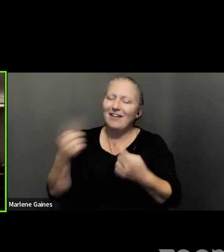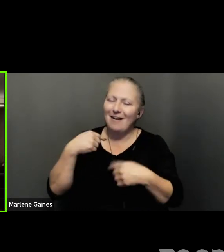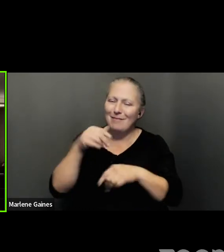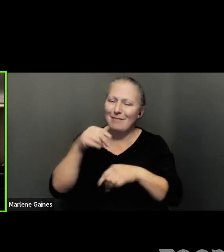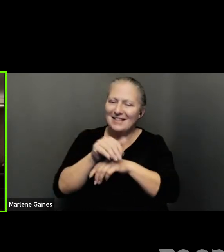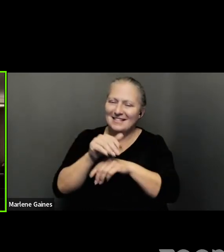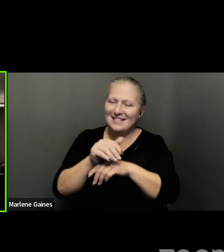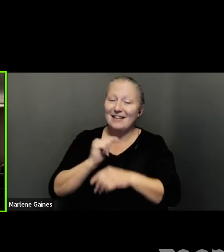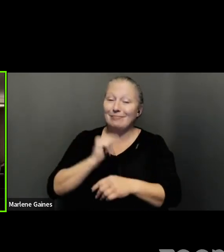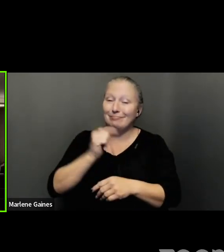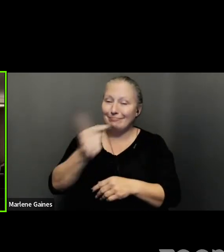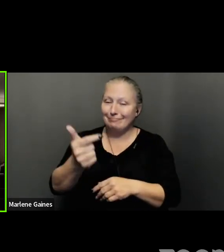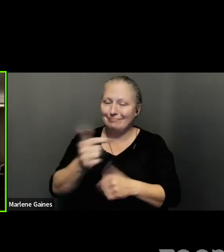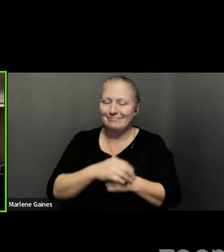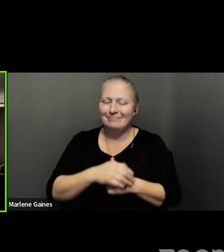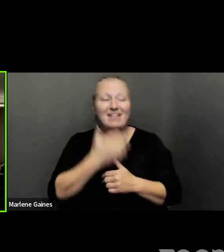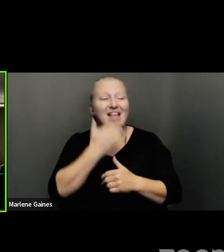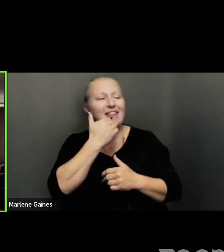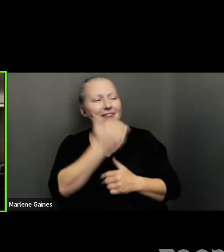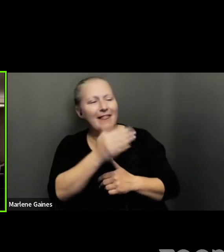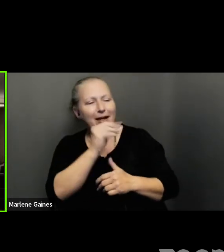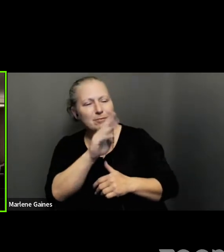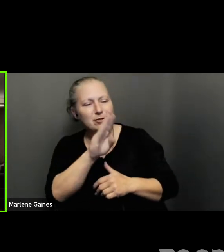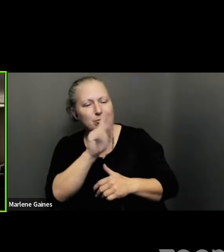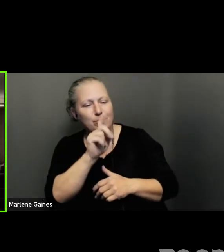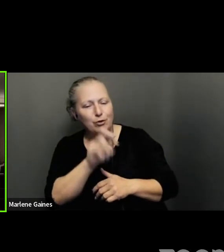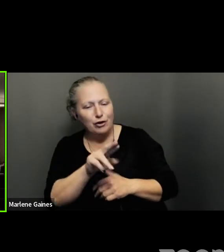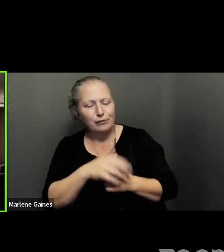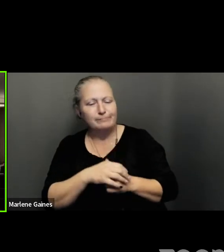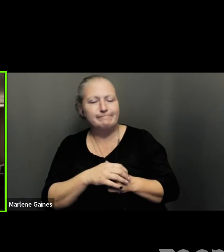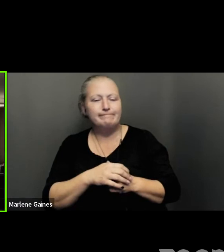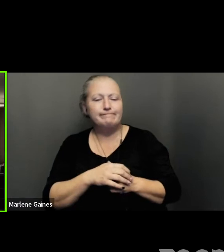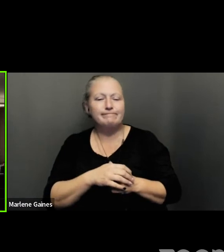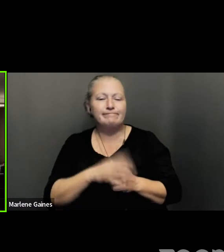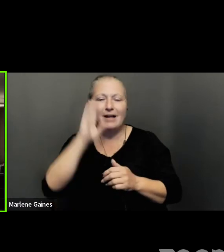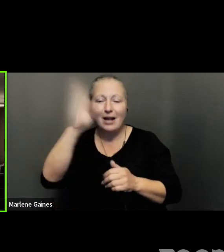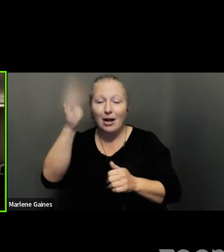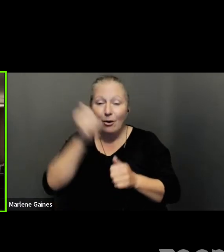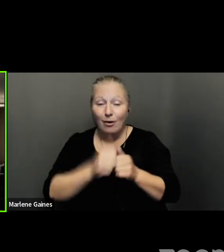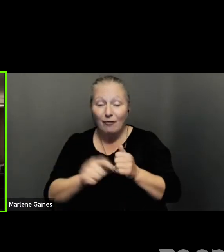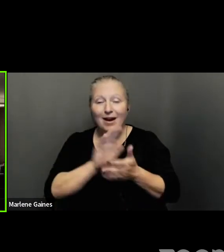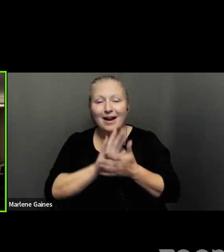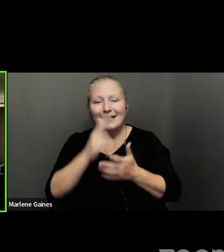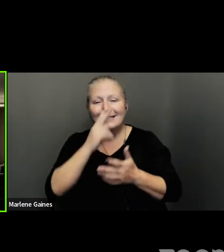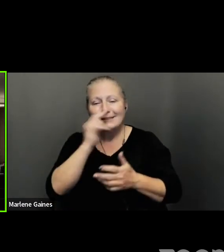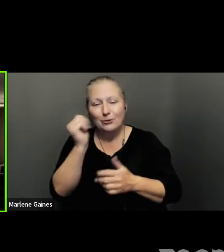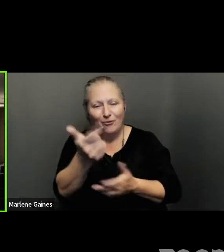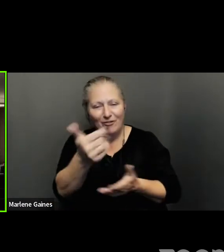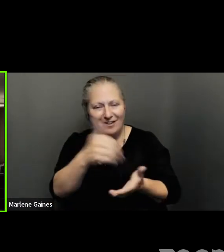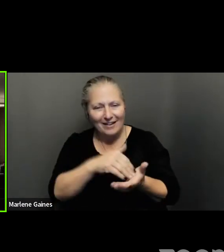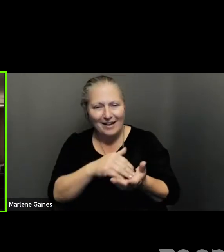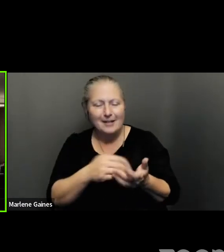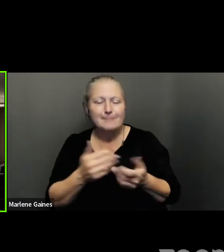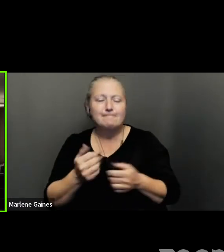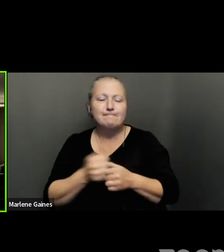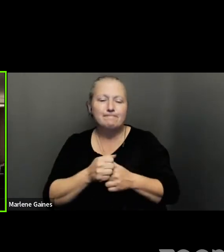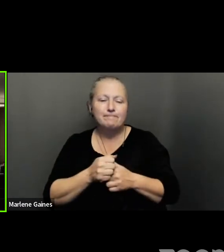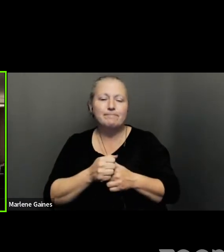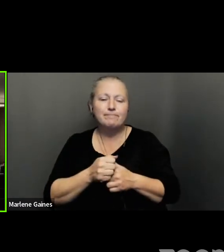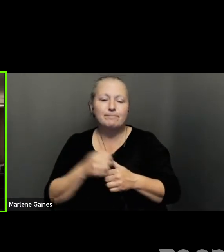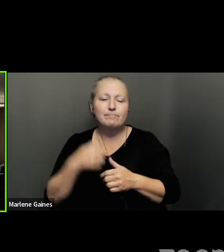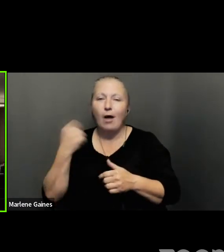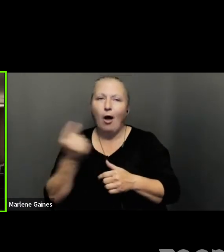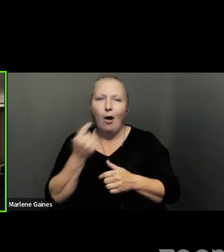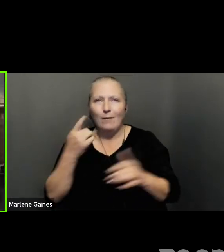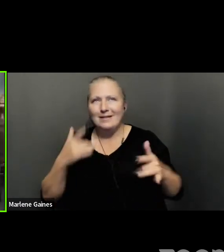and hand it off. Thank you, Mr. Booker. Hi, everybody. Nice to see you all again. I always